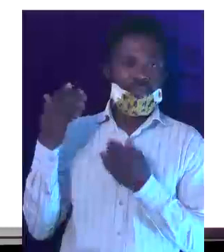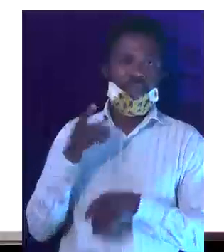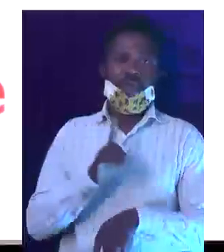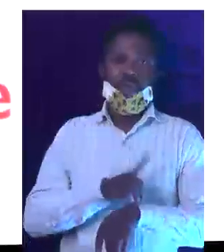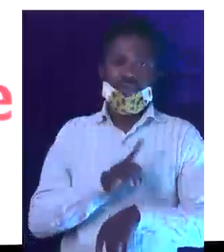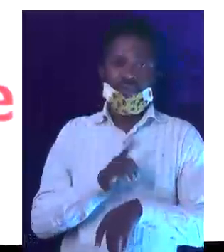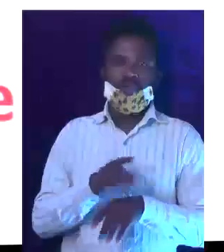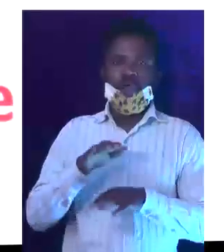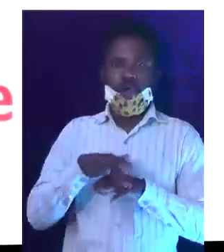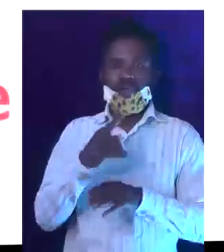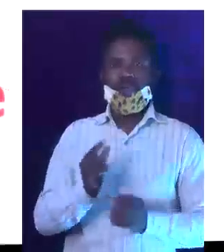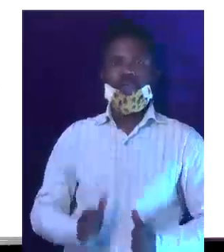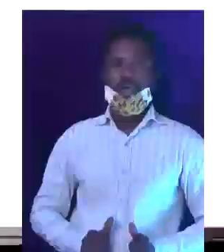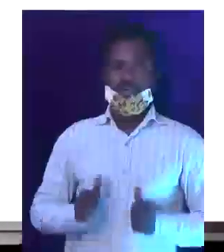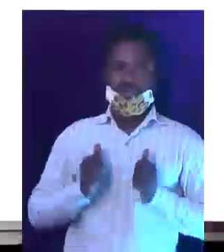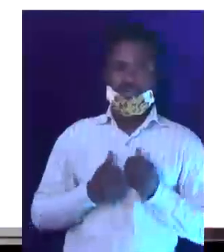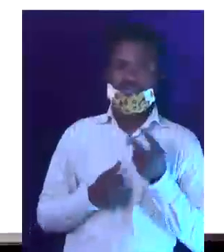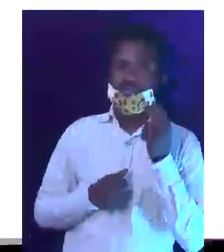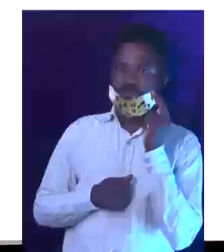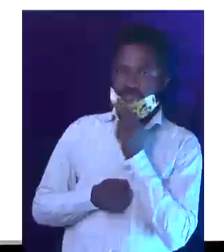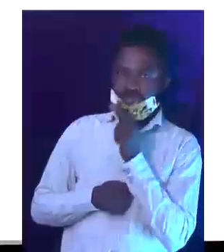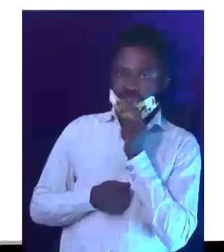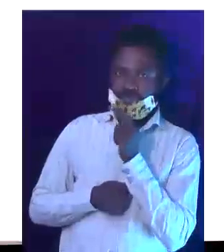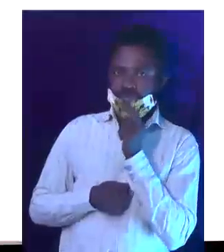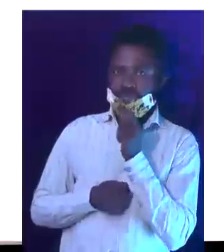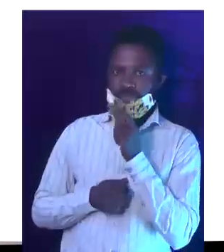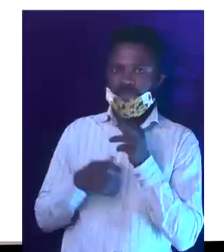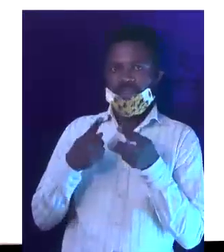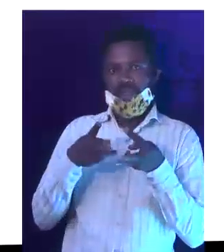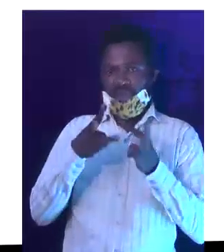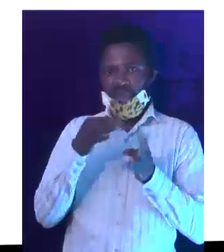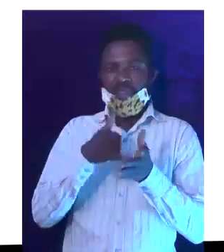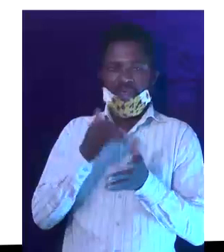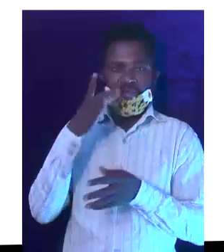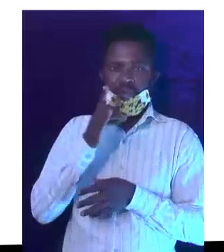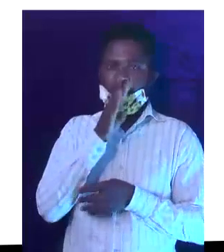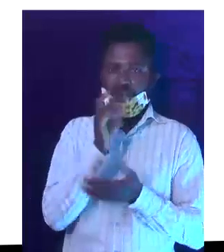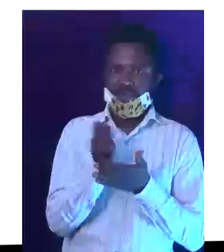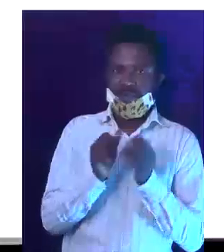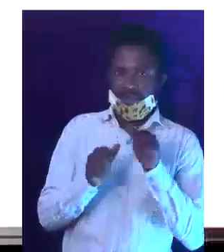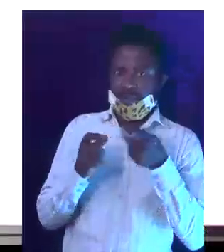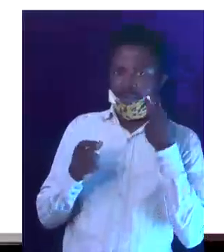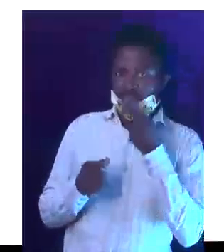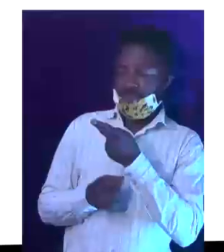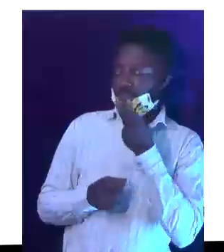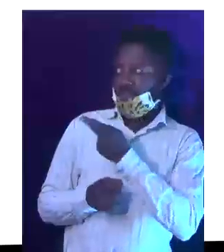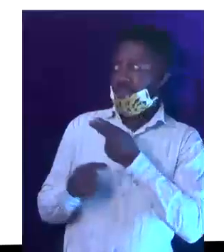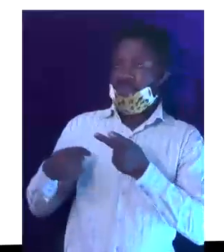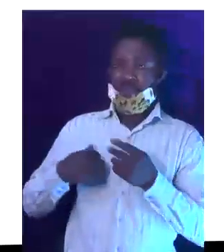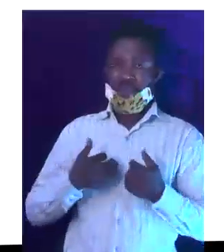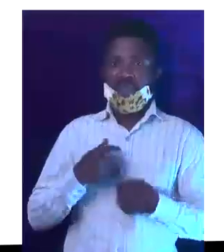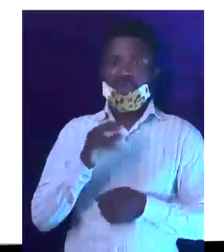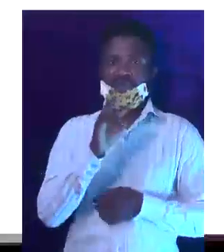written on the addresses. Now let's see the format for the dates now. Can you see? We have